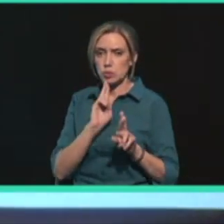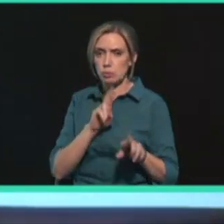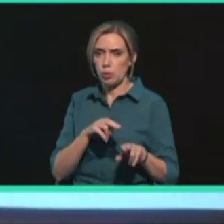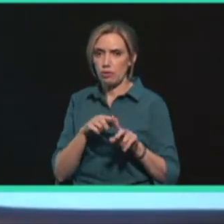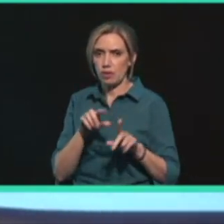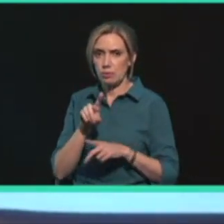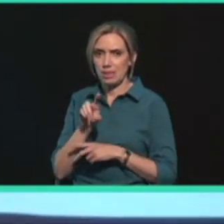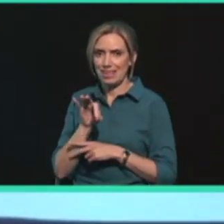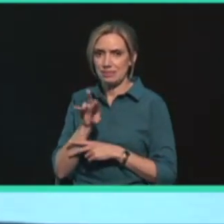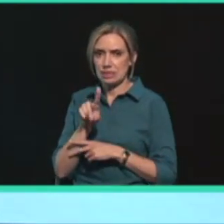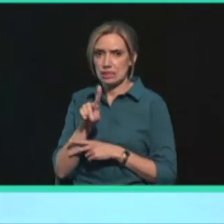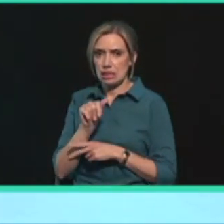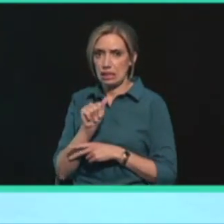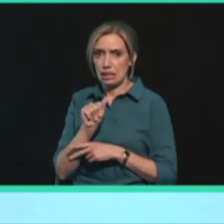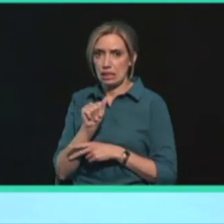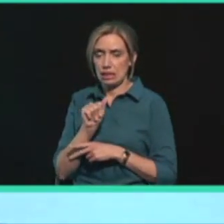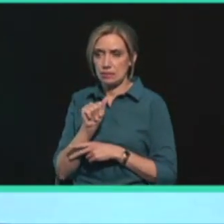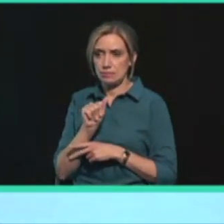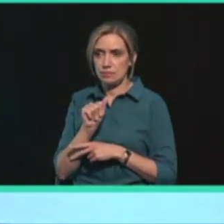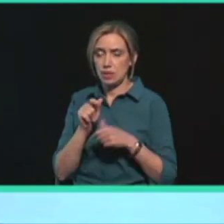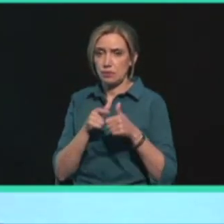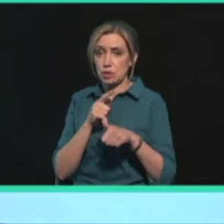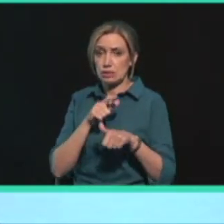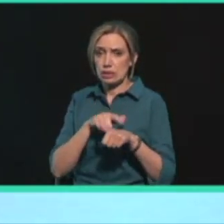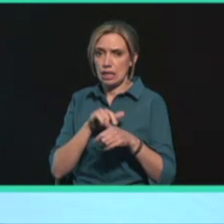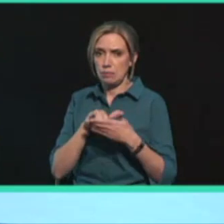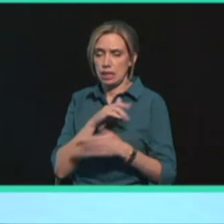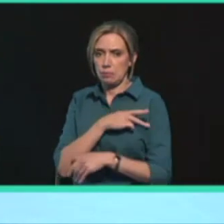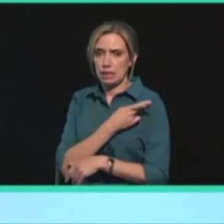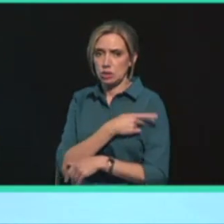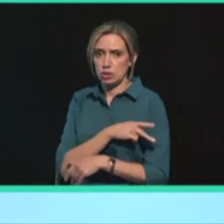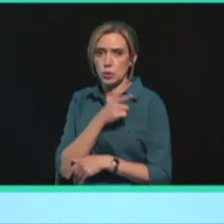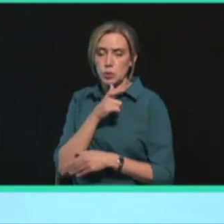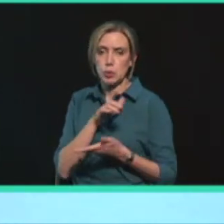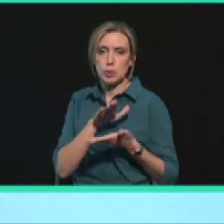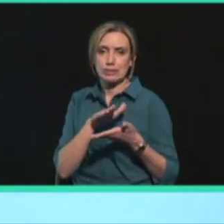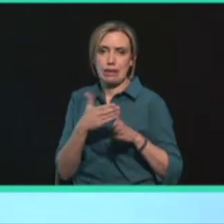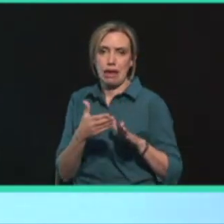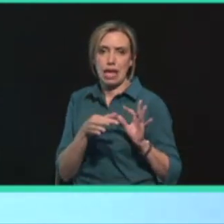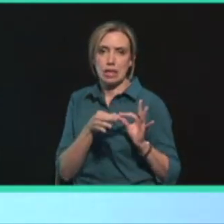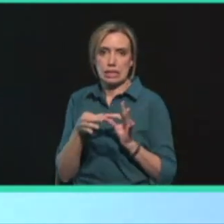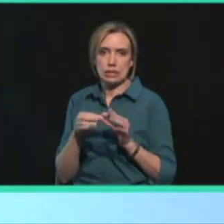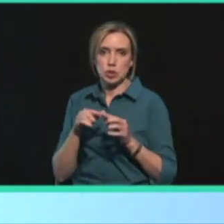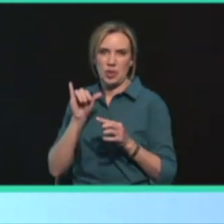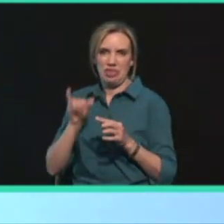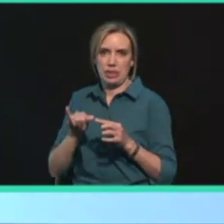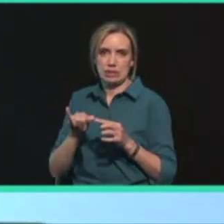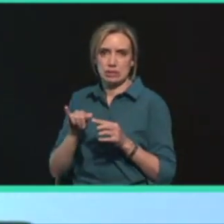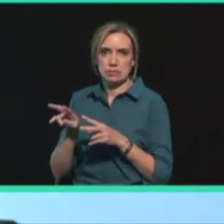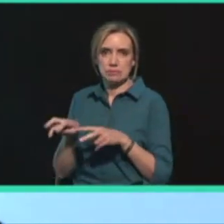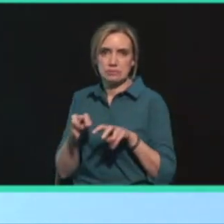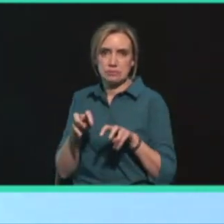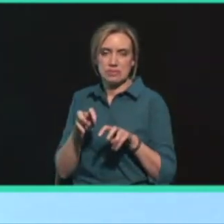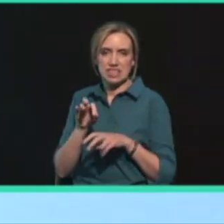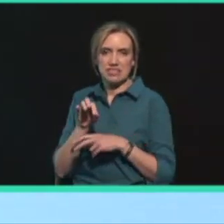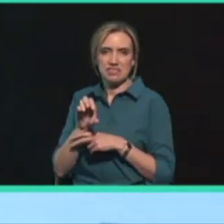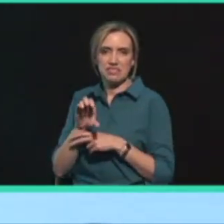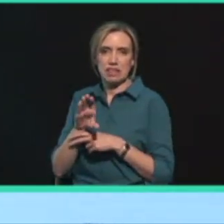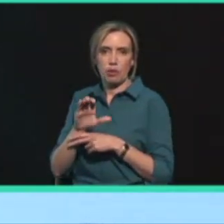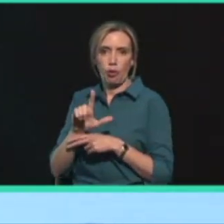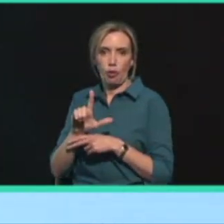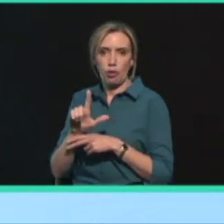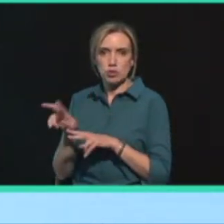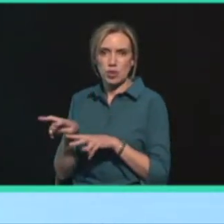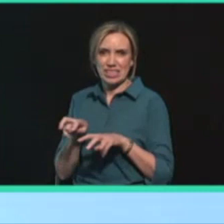FDA. This is for the first time that there has been a patient death linked to fecal microbiota transplantation. Those